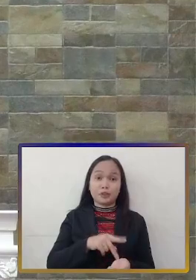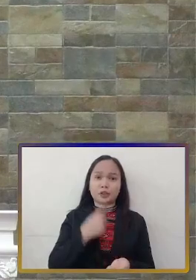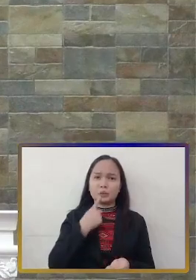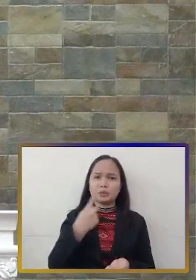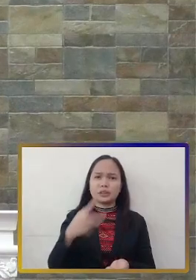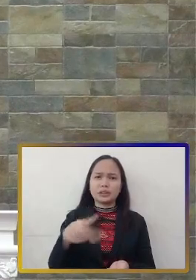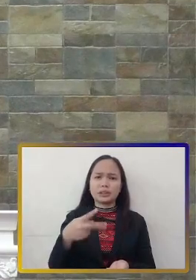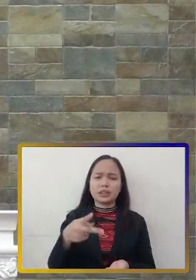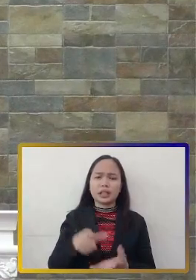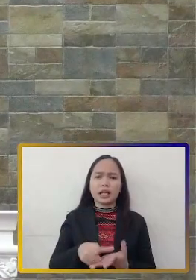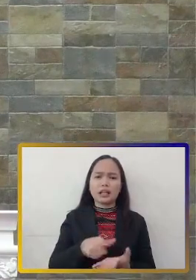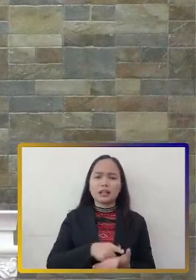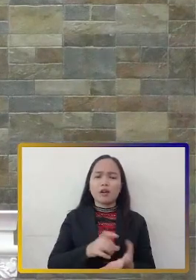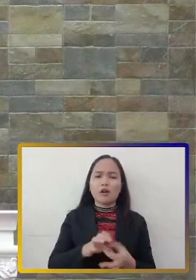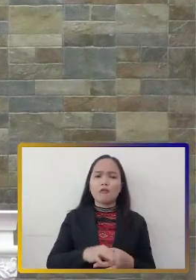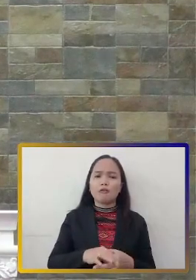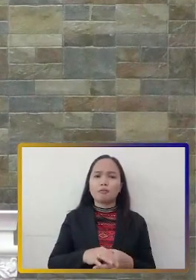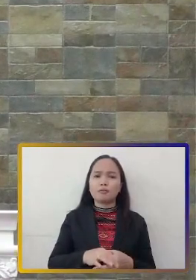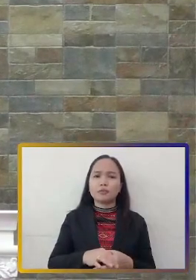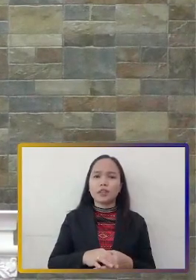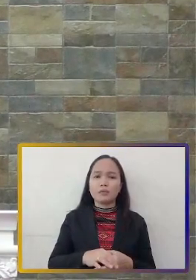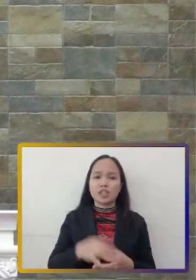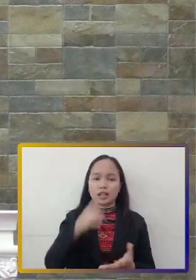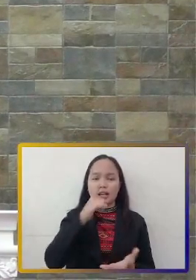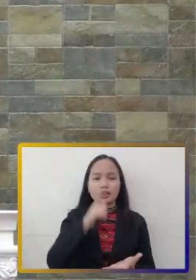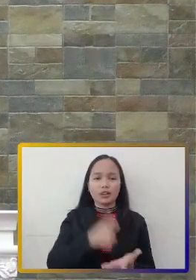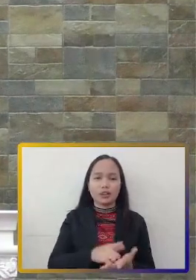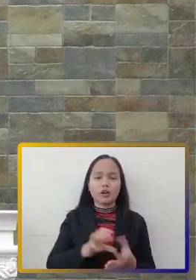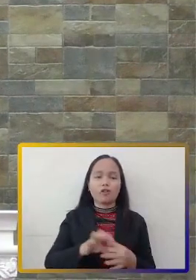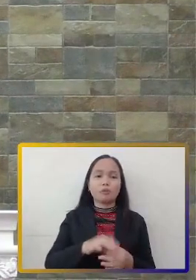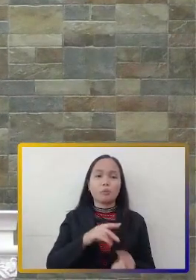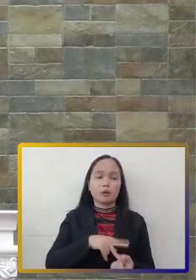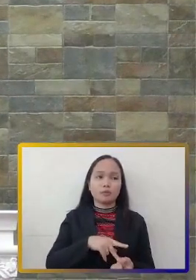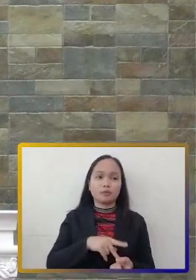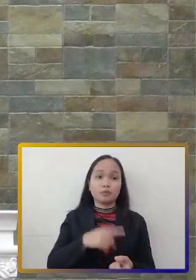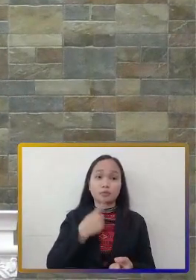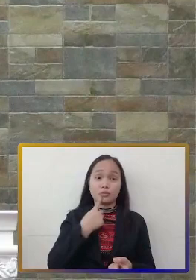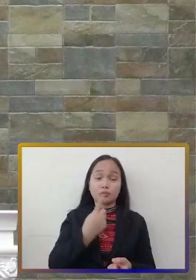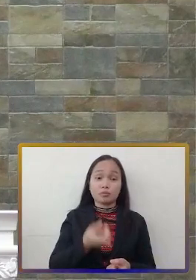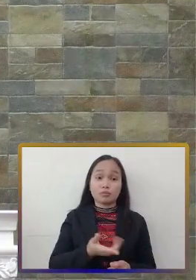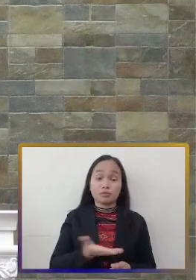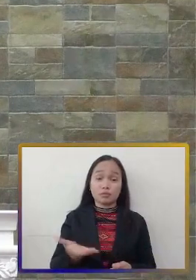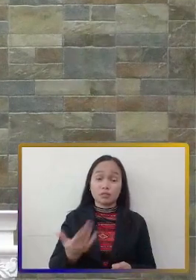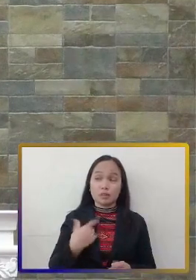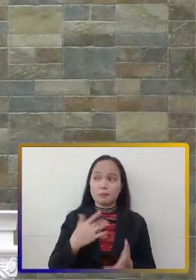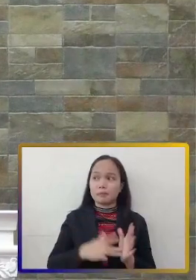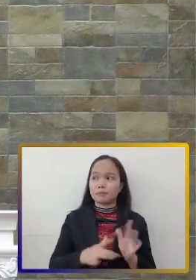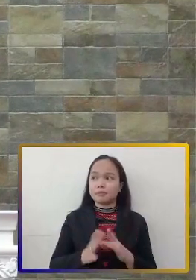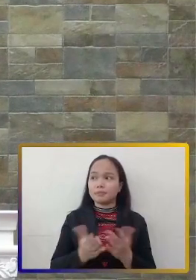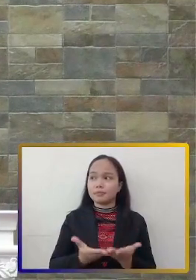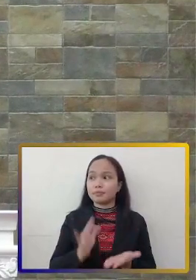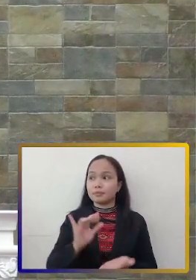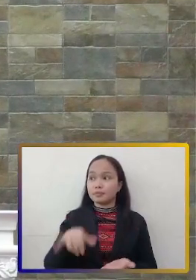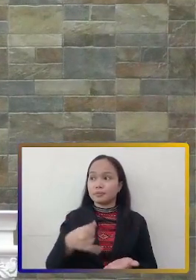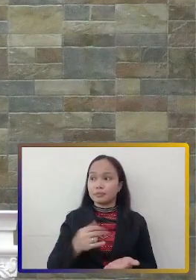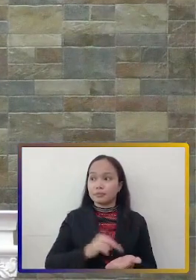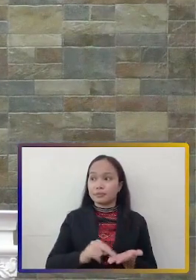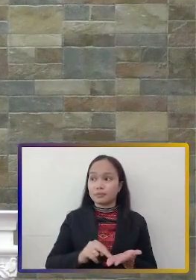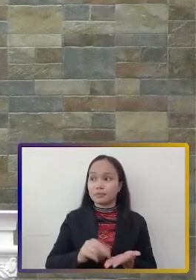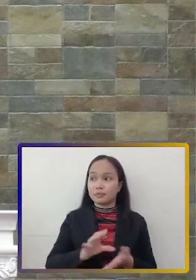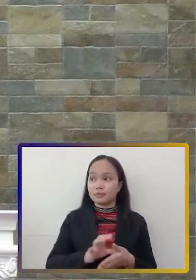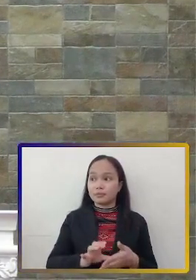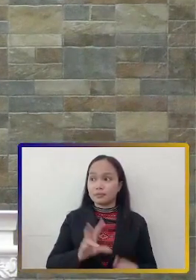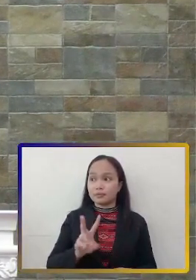letter of the Apostle Paul. Now let's go to the book of John. Let's go to the book of John. Alright? Chapter 2 in verse